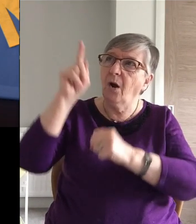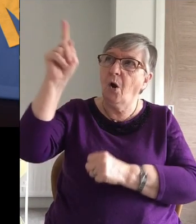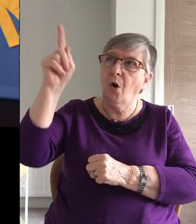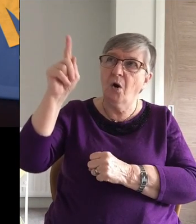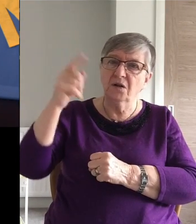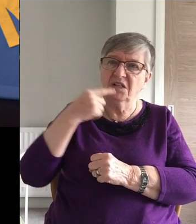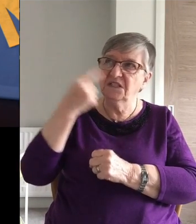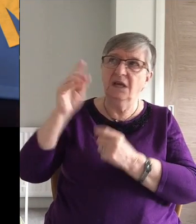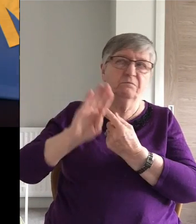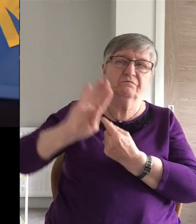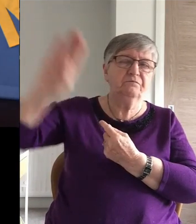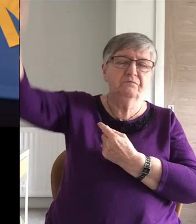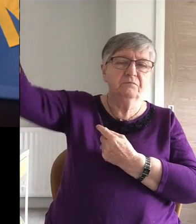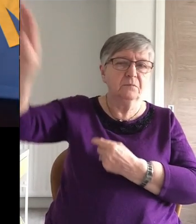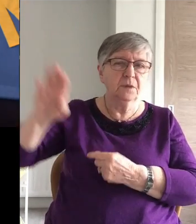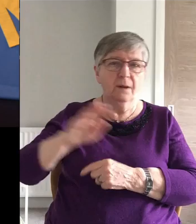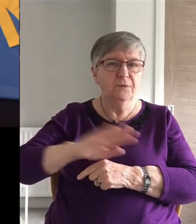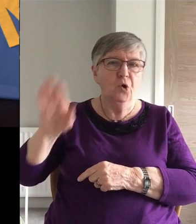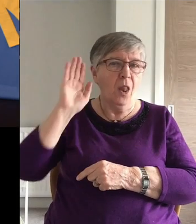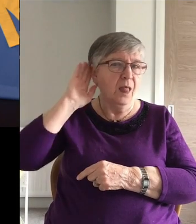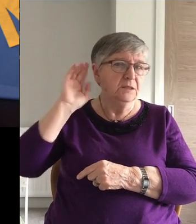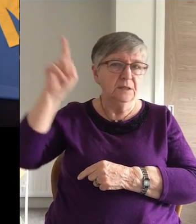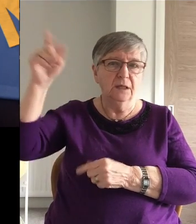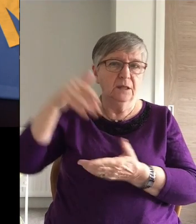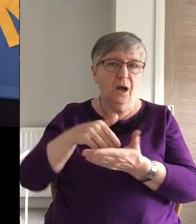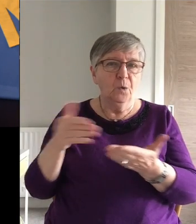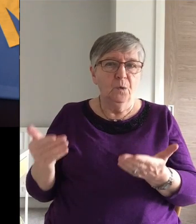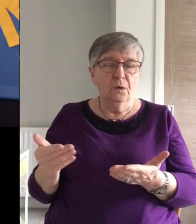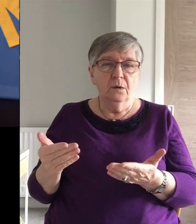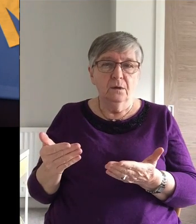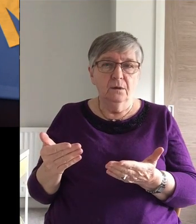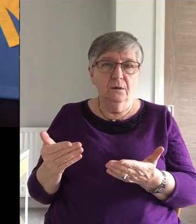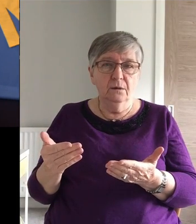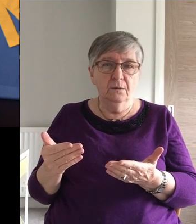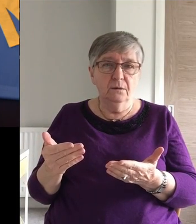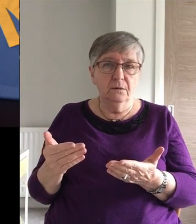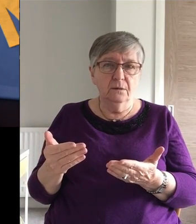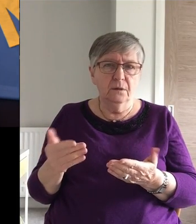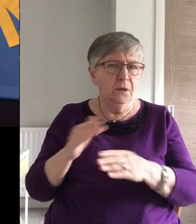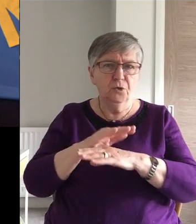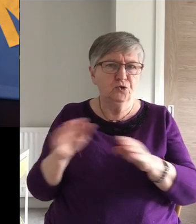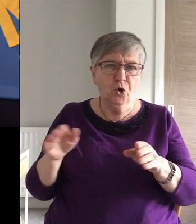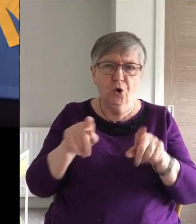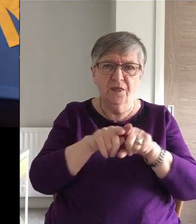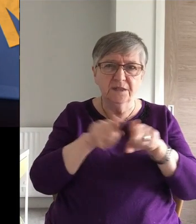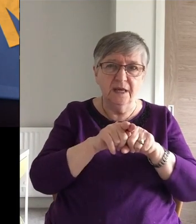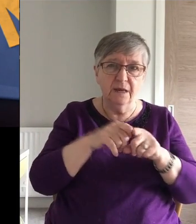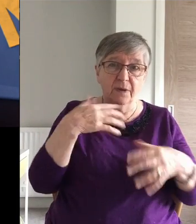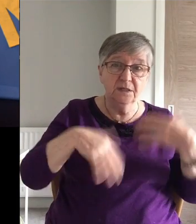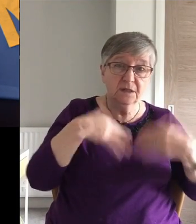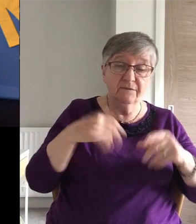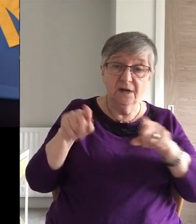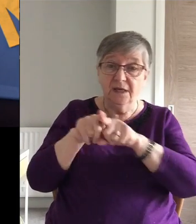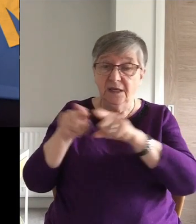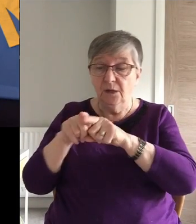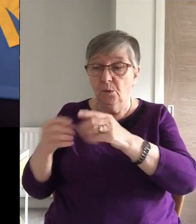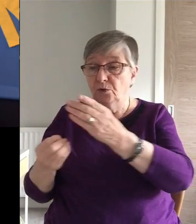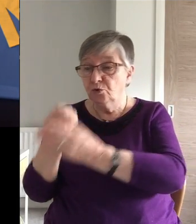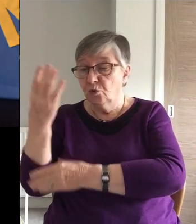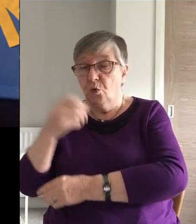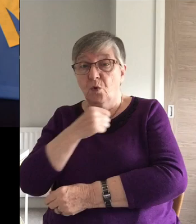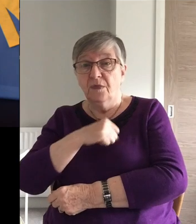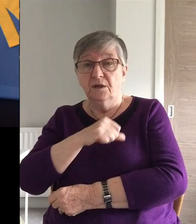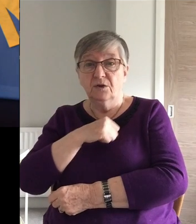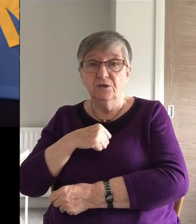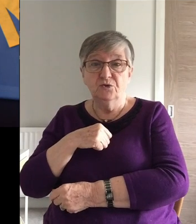him away at a distance and say, I'm just going to chuck all of that in. It's not a direct equation. Suffering equals Christian